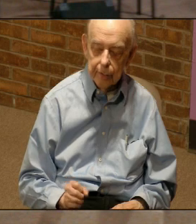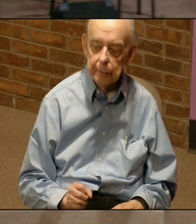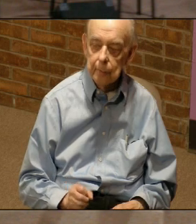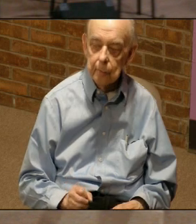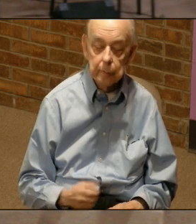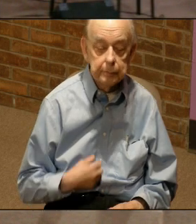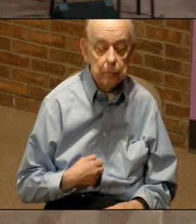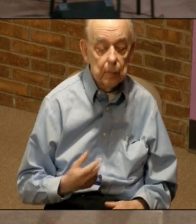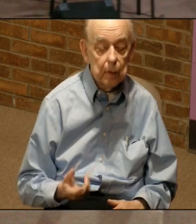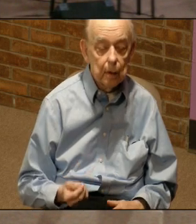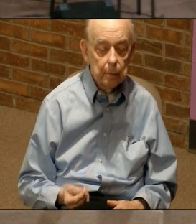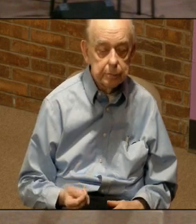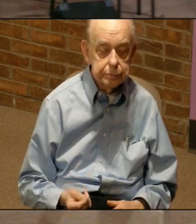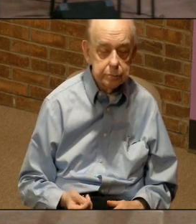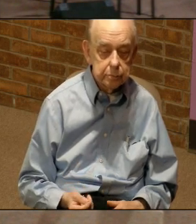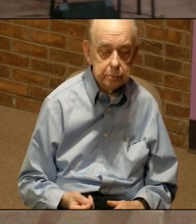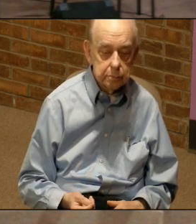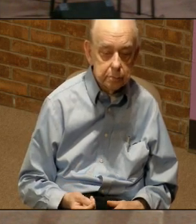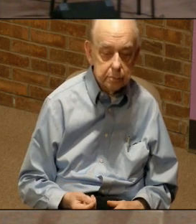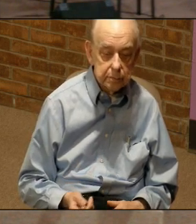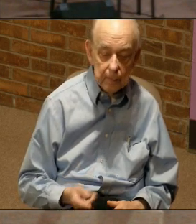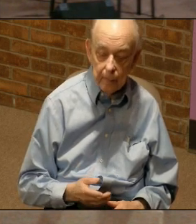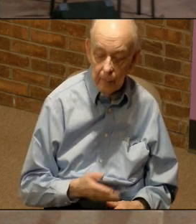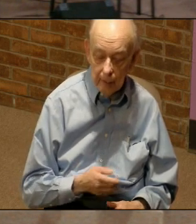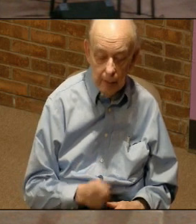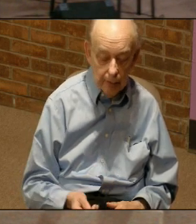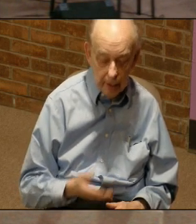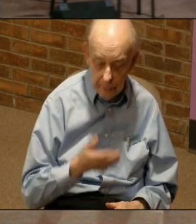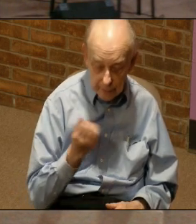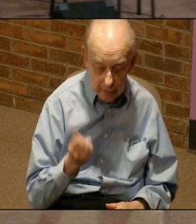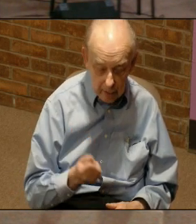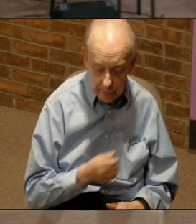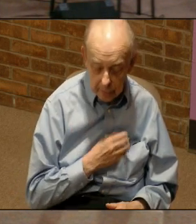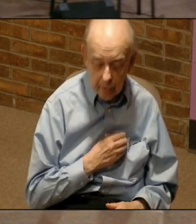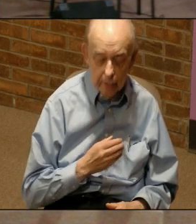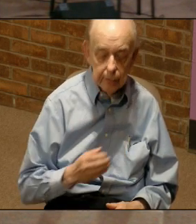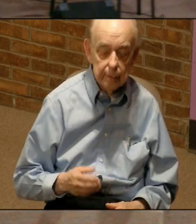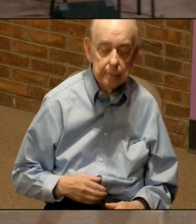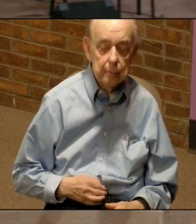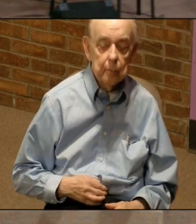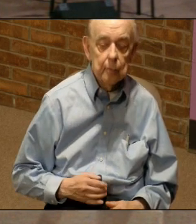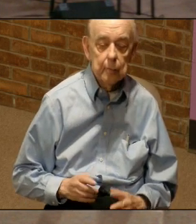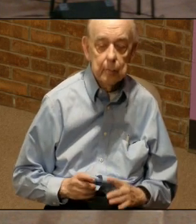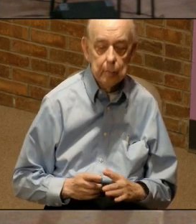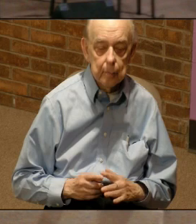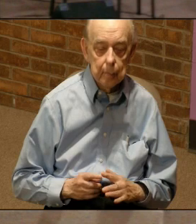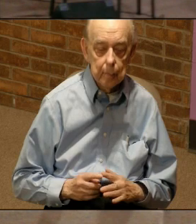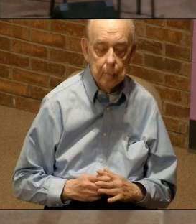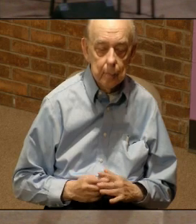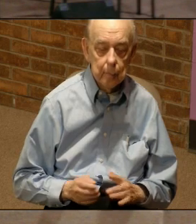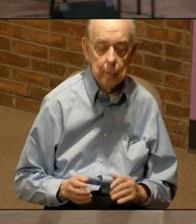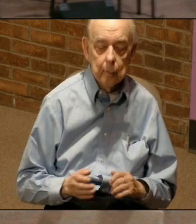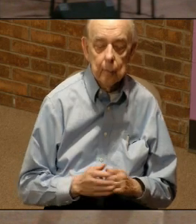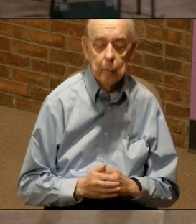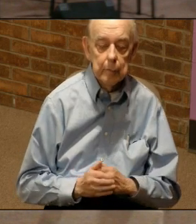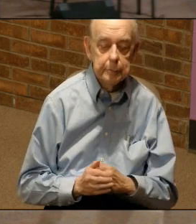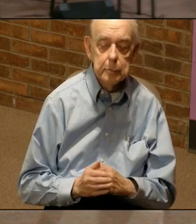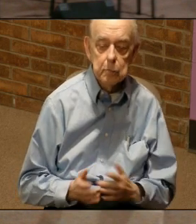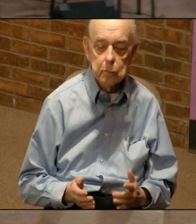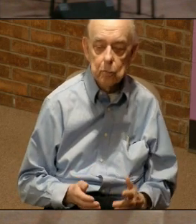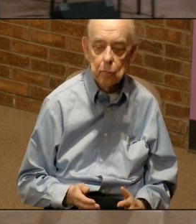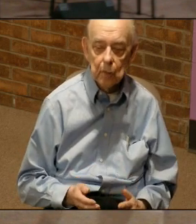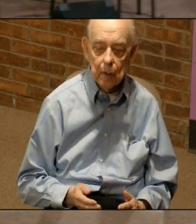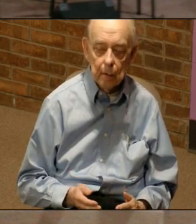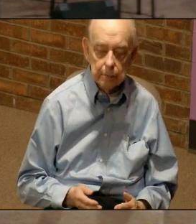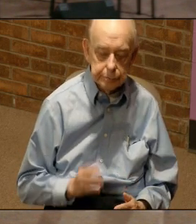And what did they do? They have forsaken Christ and began to start worshiping. Okay?